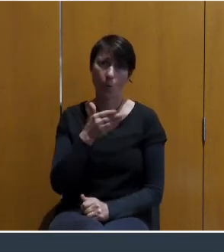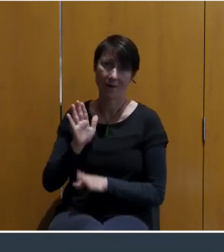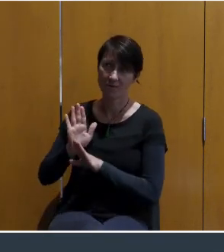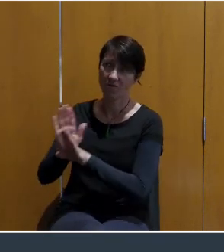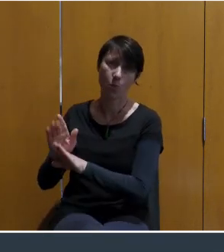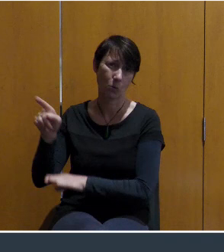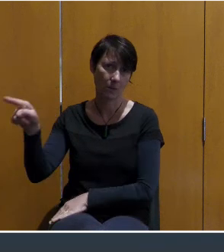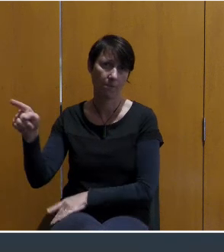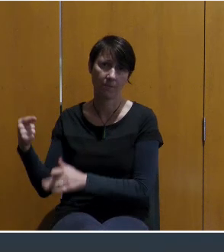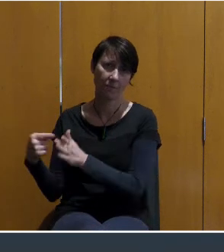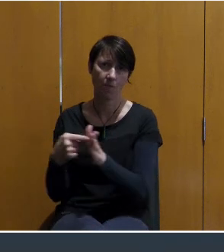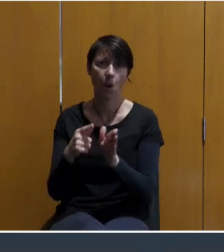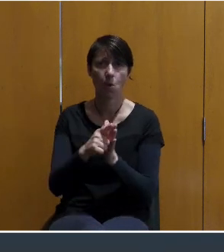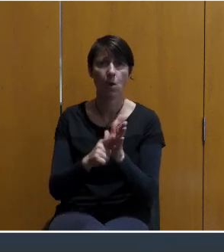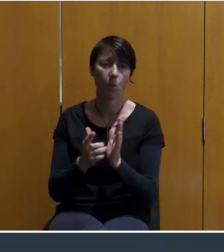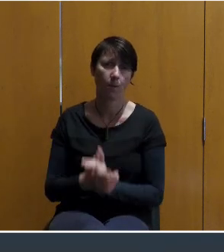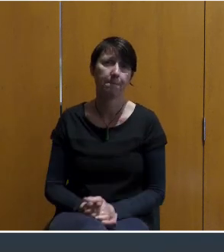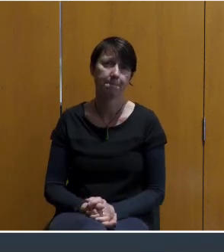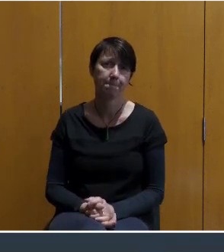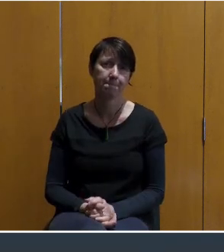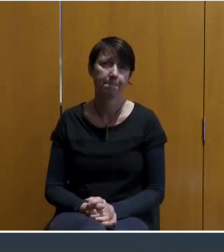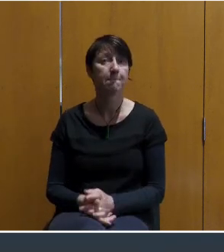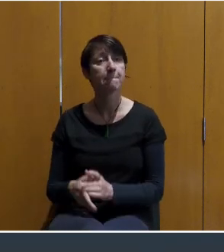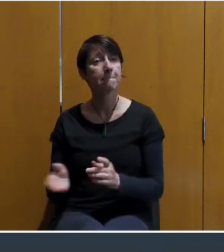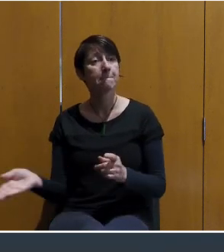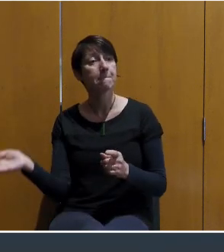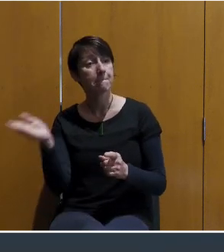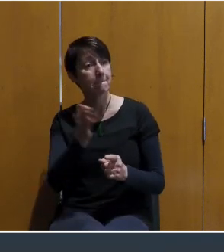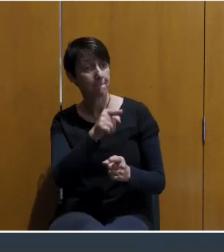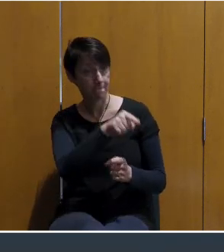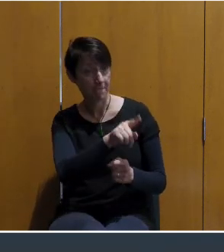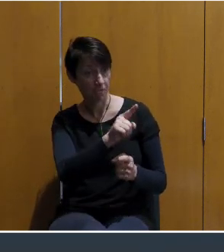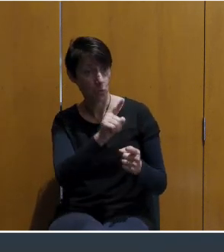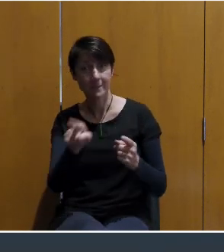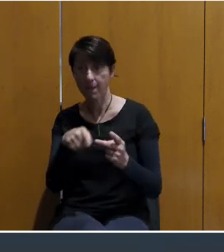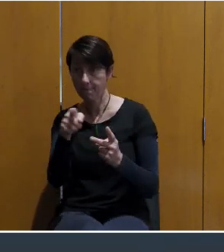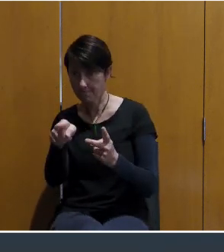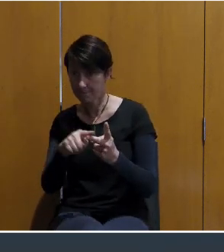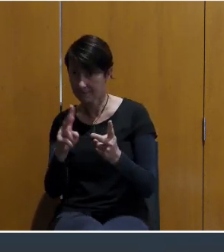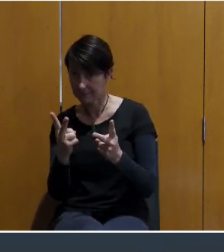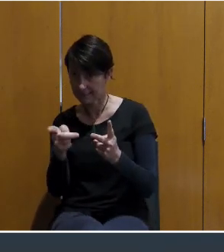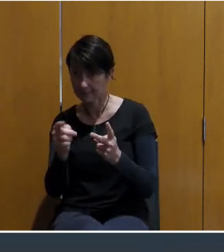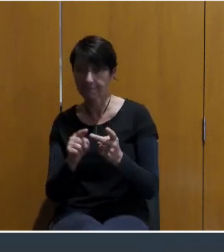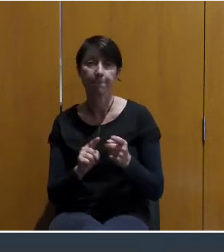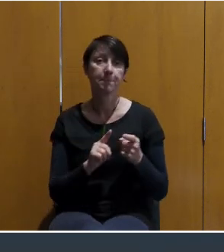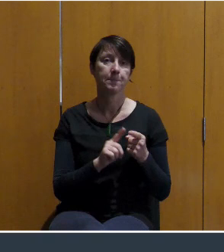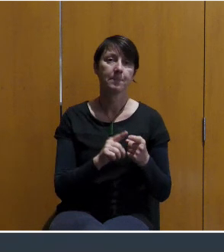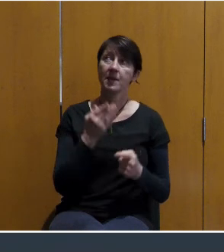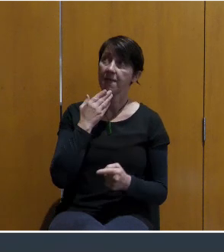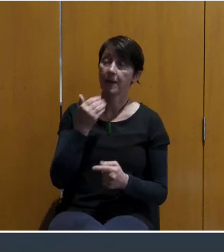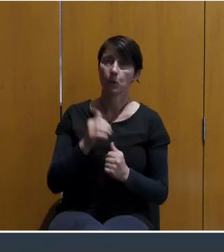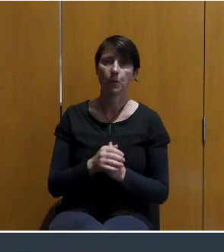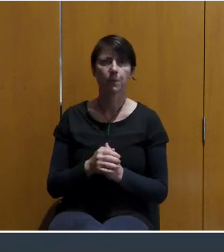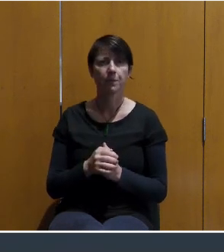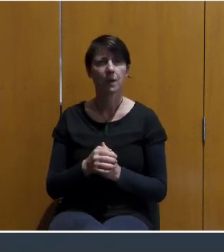Yes, it might provide some Question, Councillor Mawson, then Councillor Bogue. Yeah, through you, Madam Mayor. Just asking officers if they have